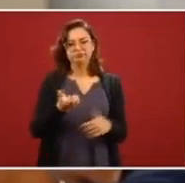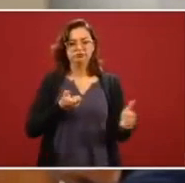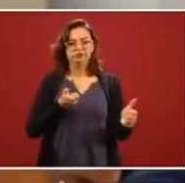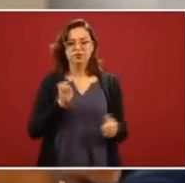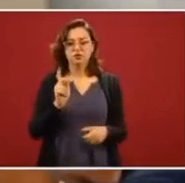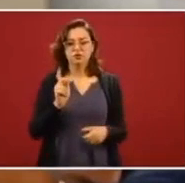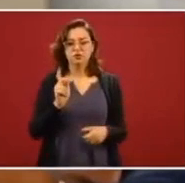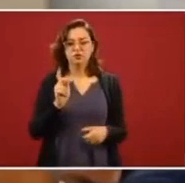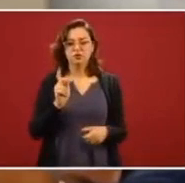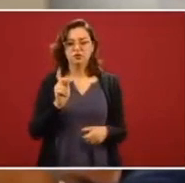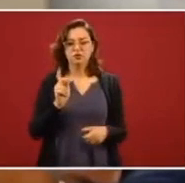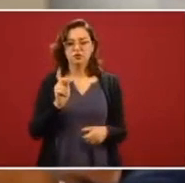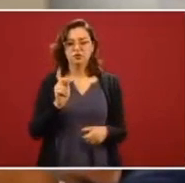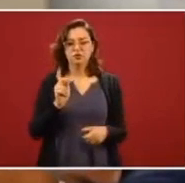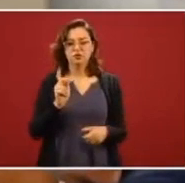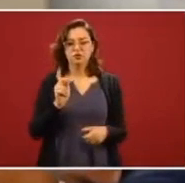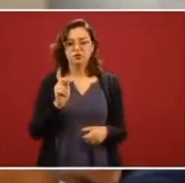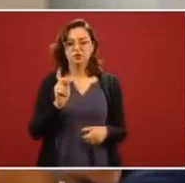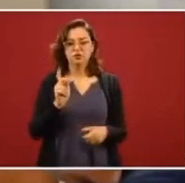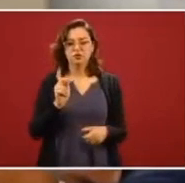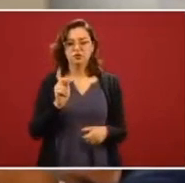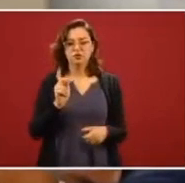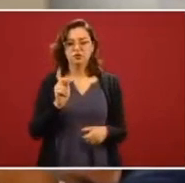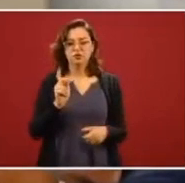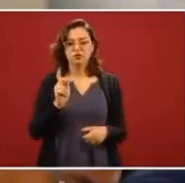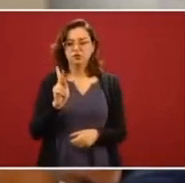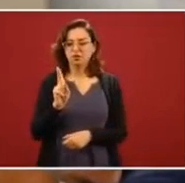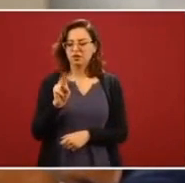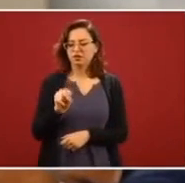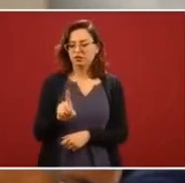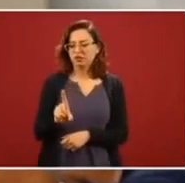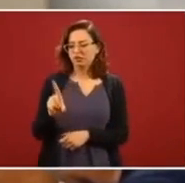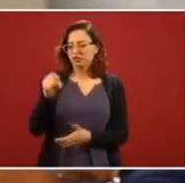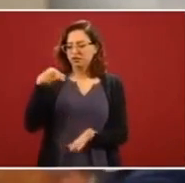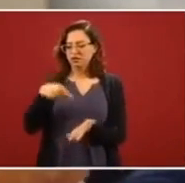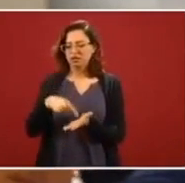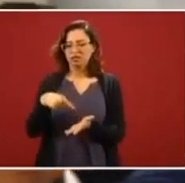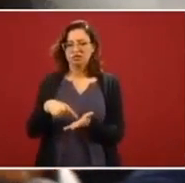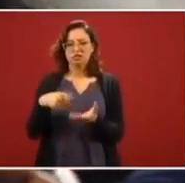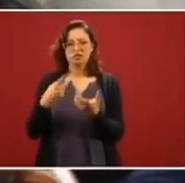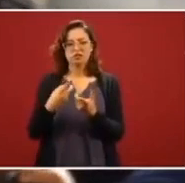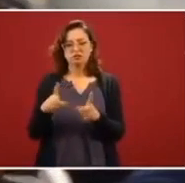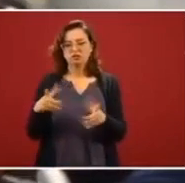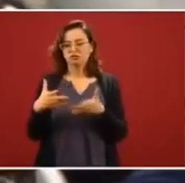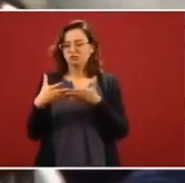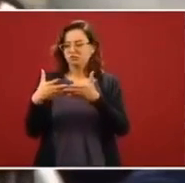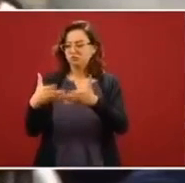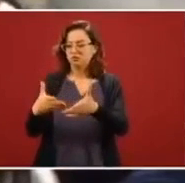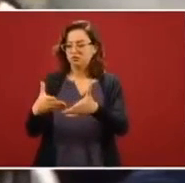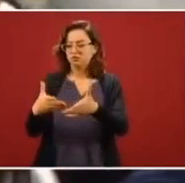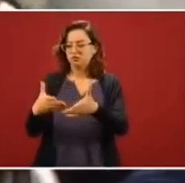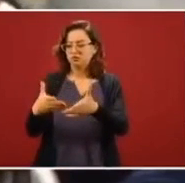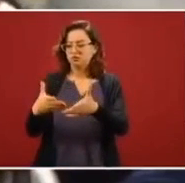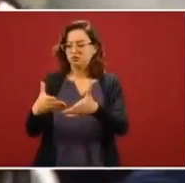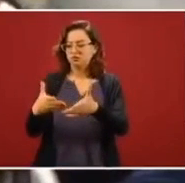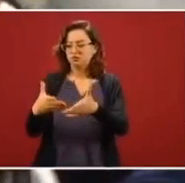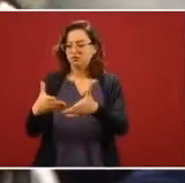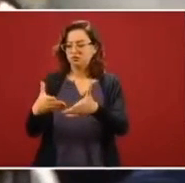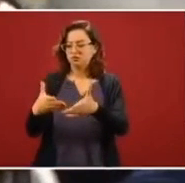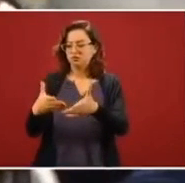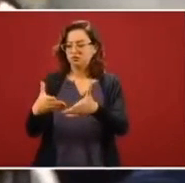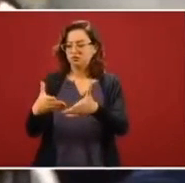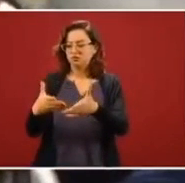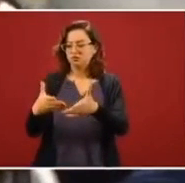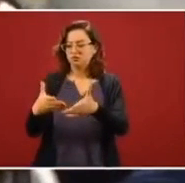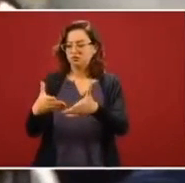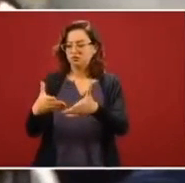de Desarrollo, in your national development plan, no viene nada de la marina mercante. you speak nothing